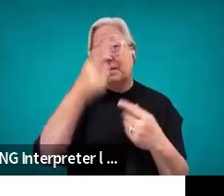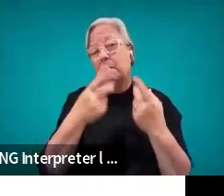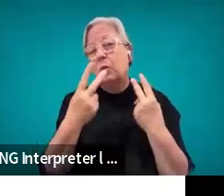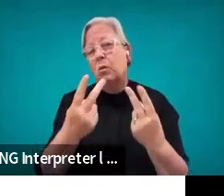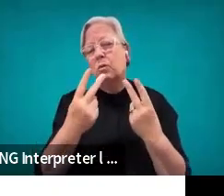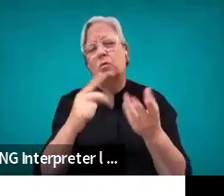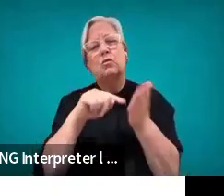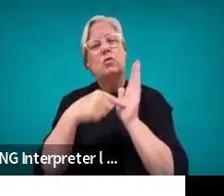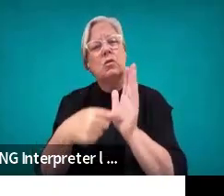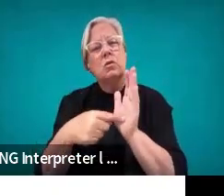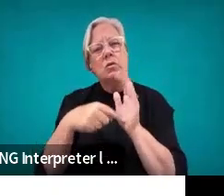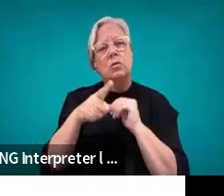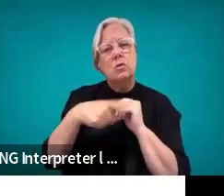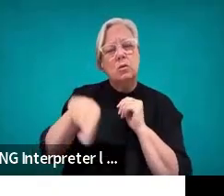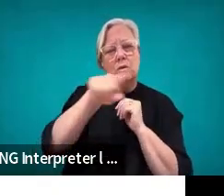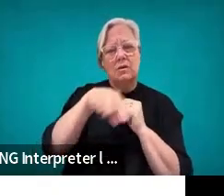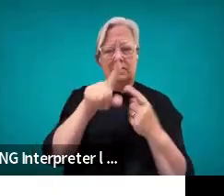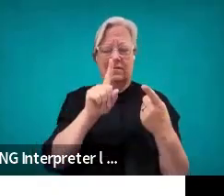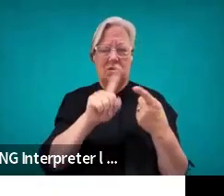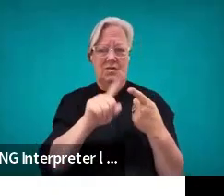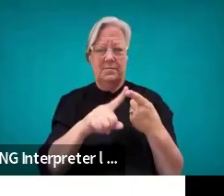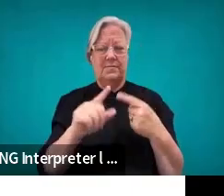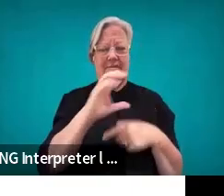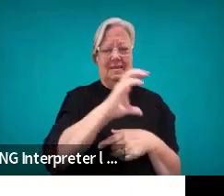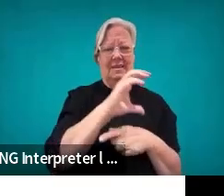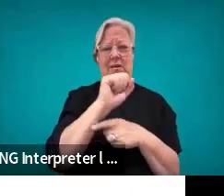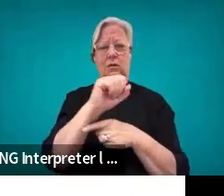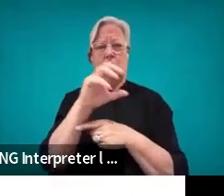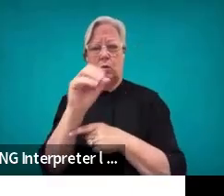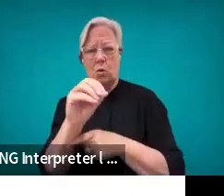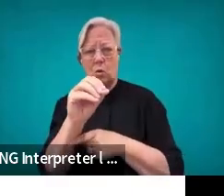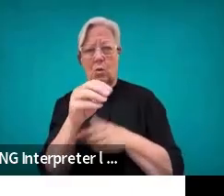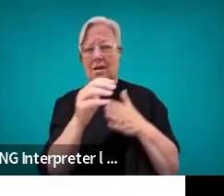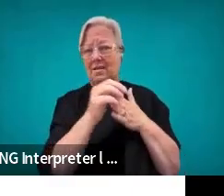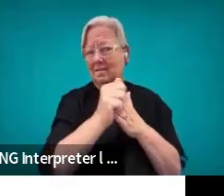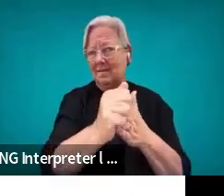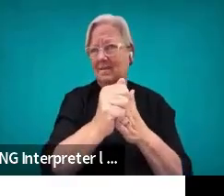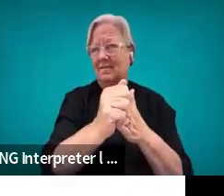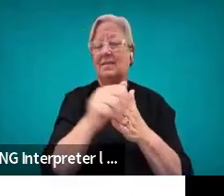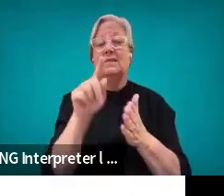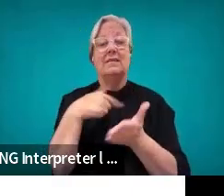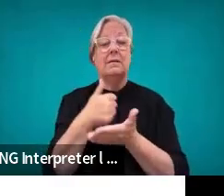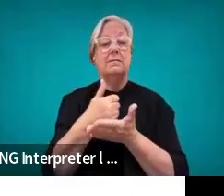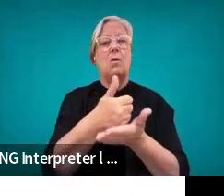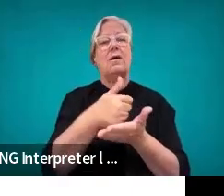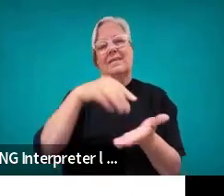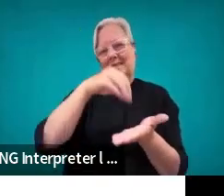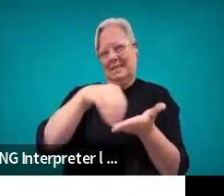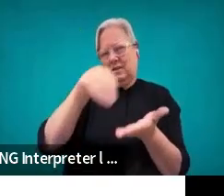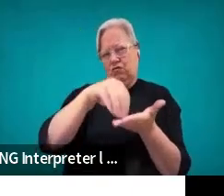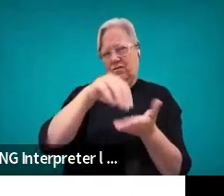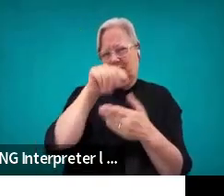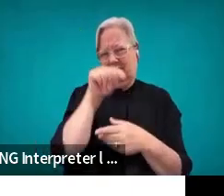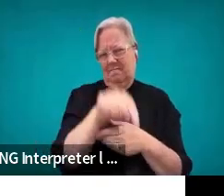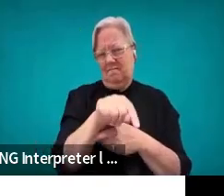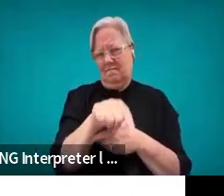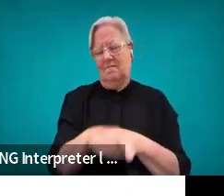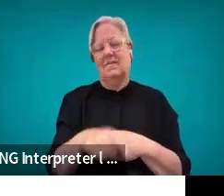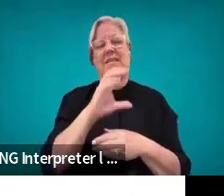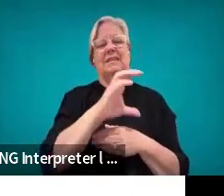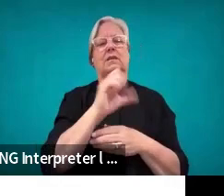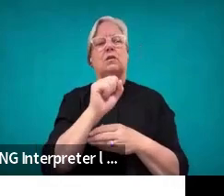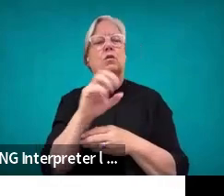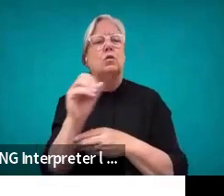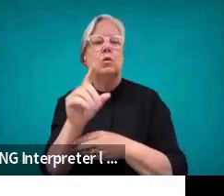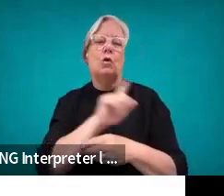all of you. The first one is that it was civil society led, but we were supported by the Secretariat. As civil society, we don't have all the money in the